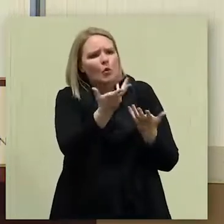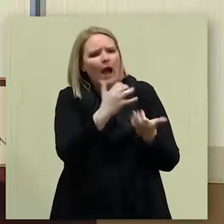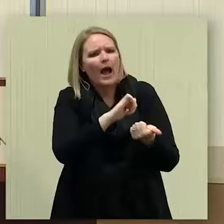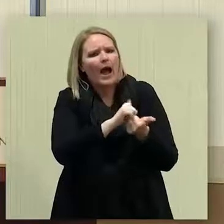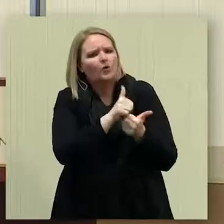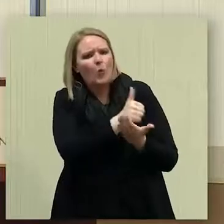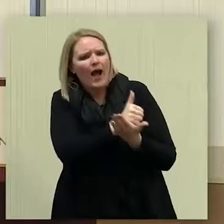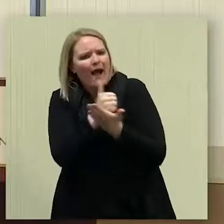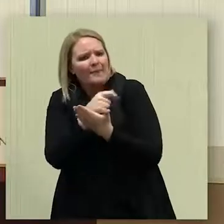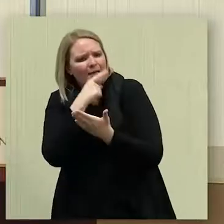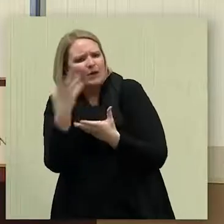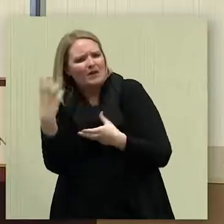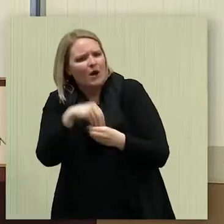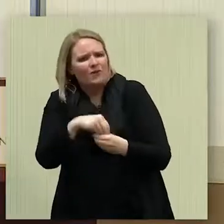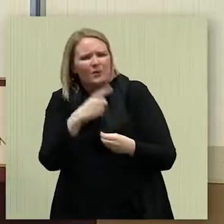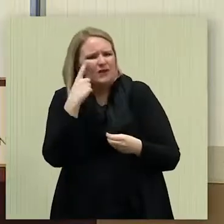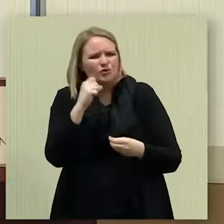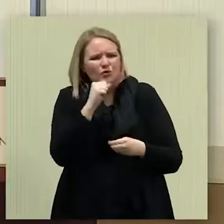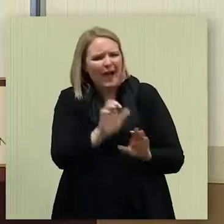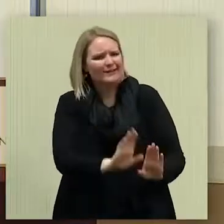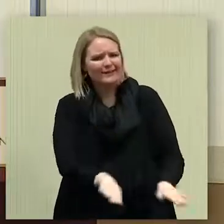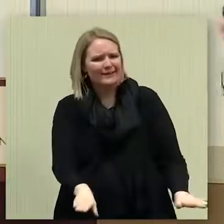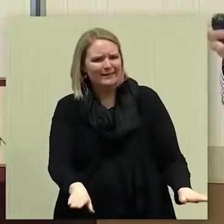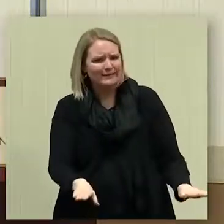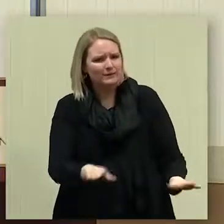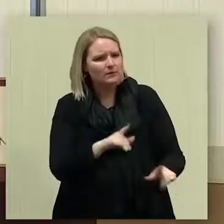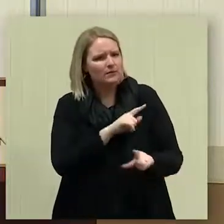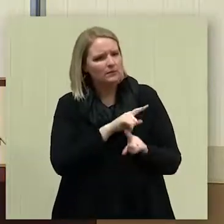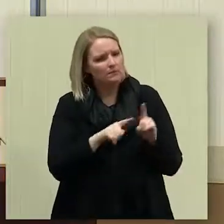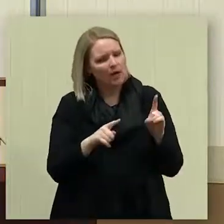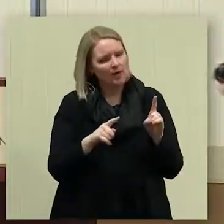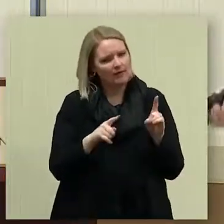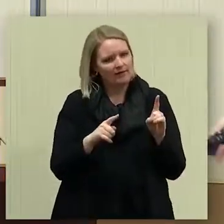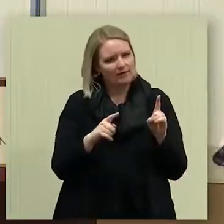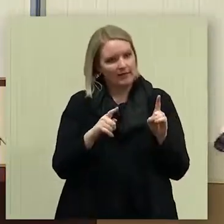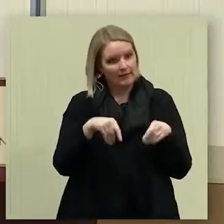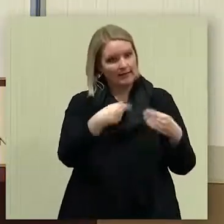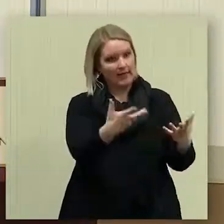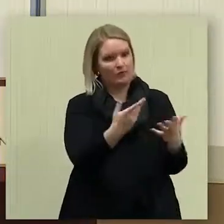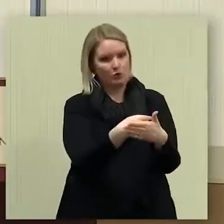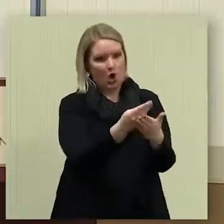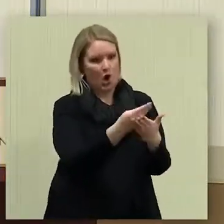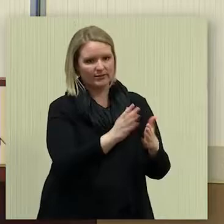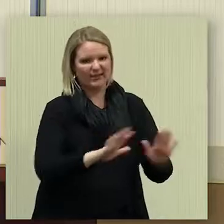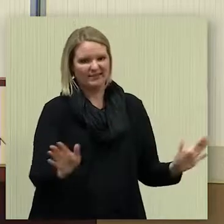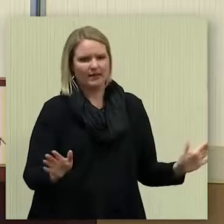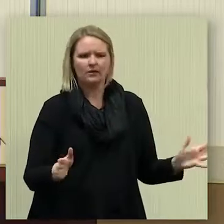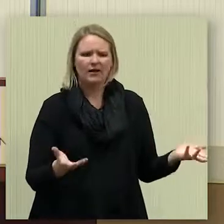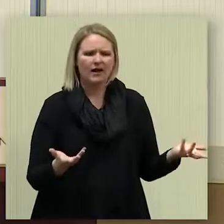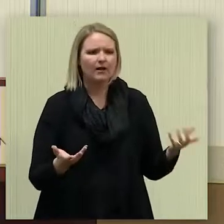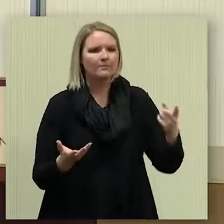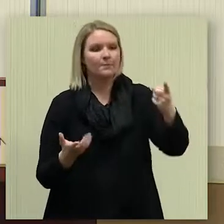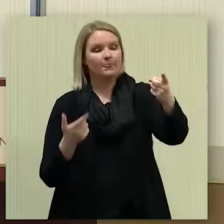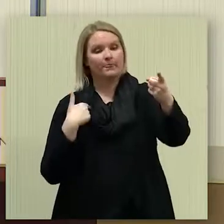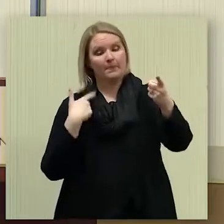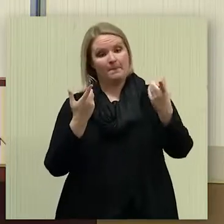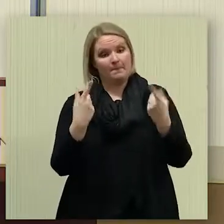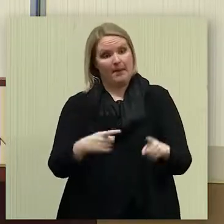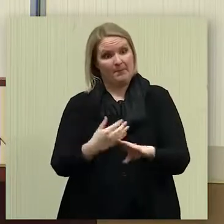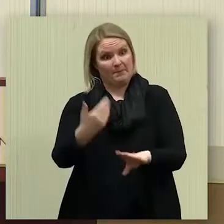help, because they're not like little kids like this, but yet clearly just giving them the cards may not be enough. So what we did back